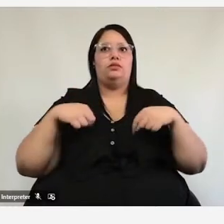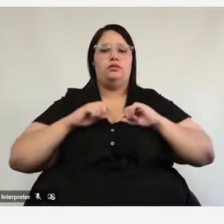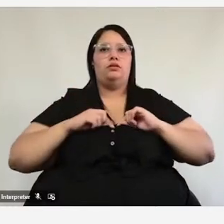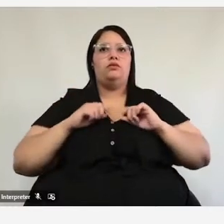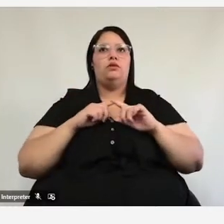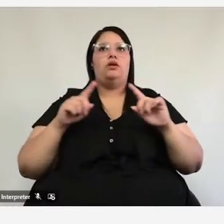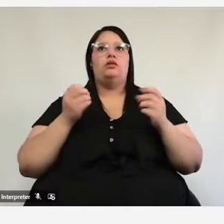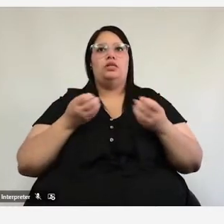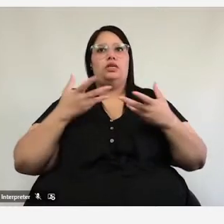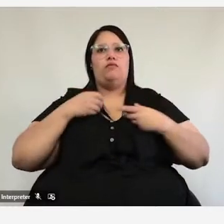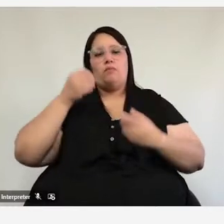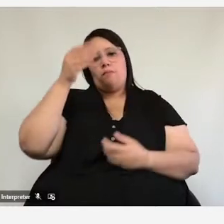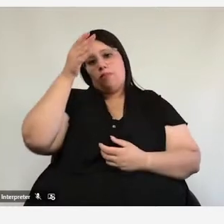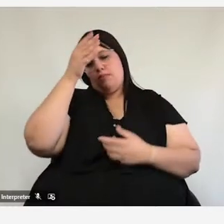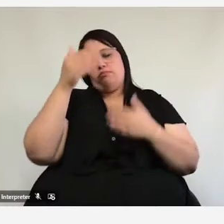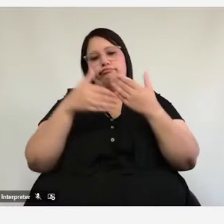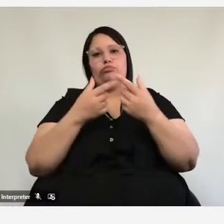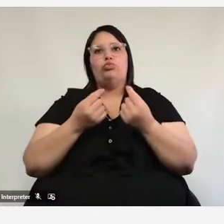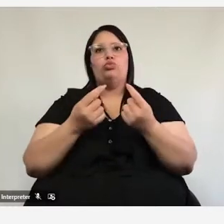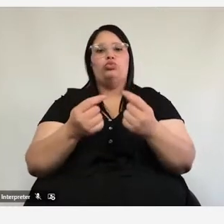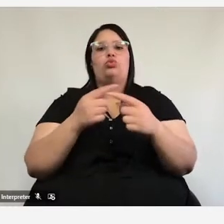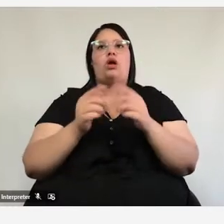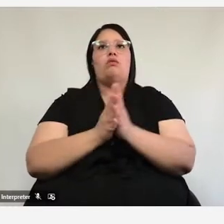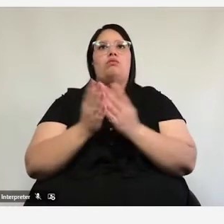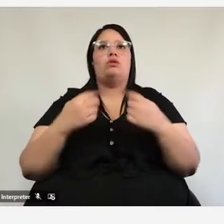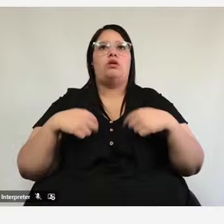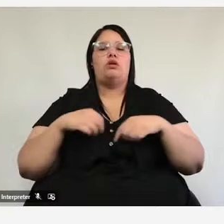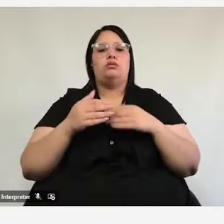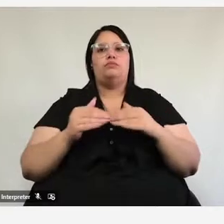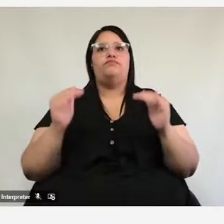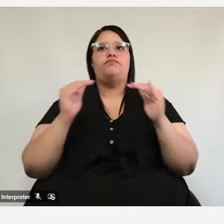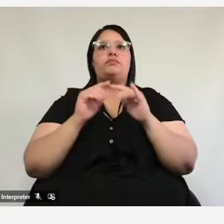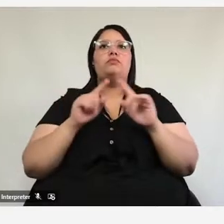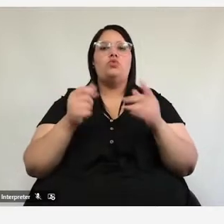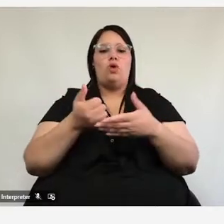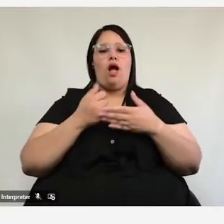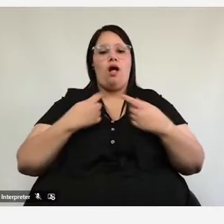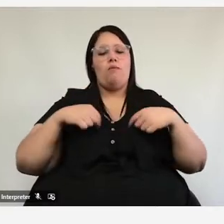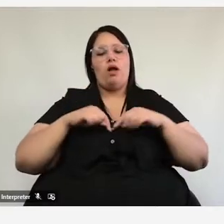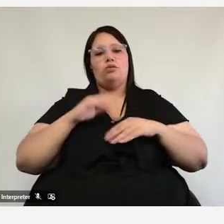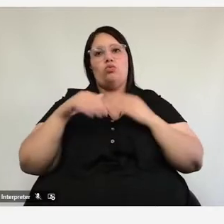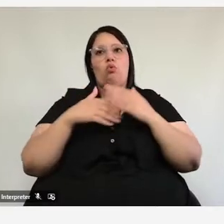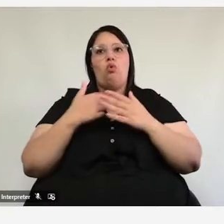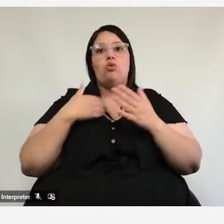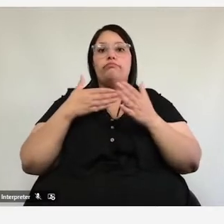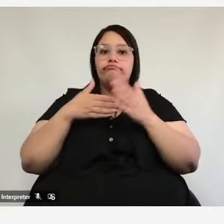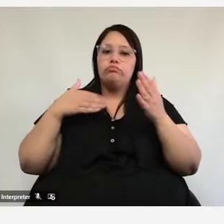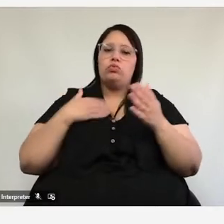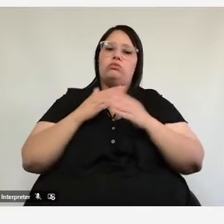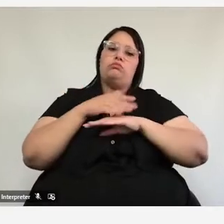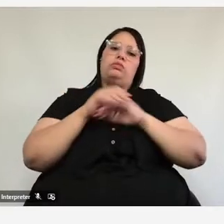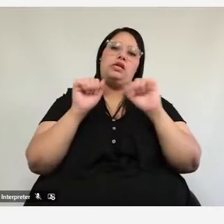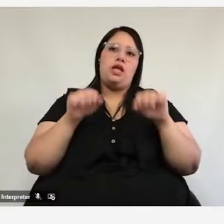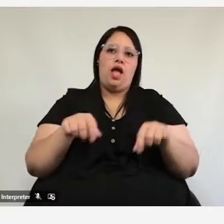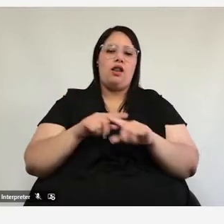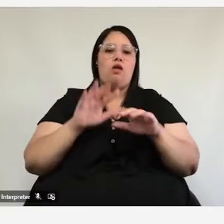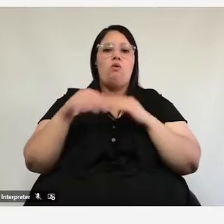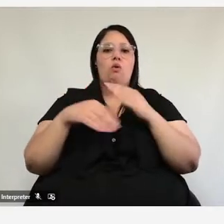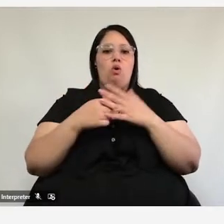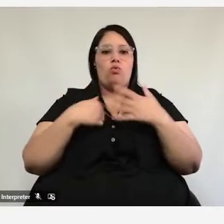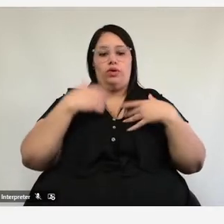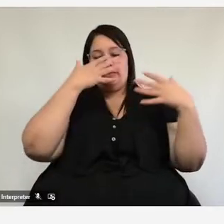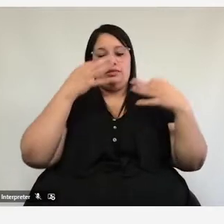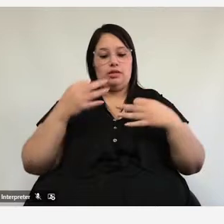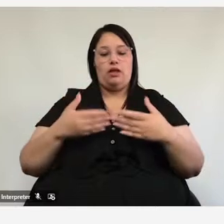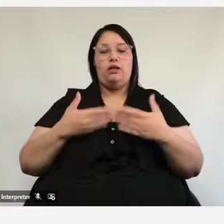wysheid sal gee en ons motiewe suiwer sal hou en dat u ons sal help om al ons tekortkominge te oorkom en al ons besluite aan